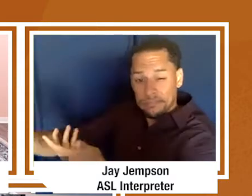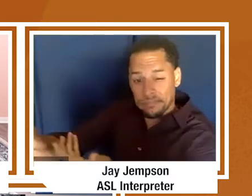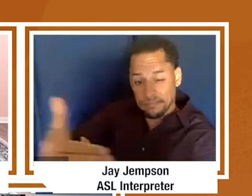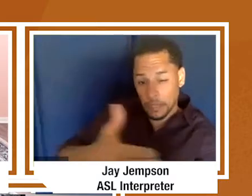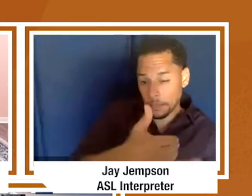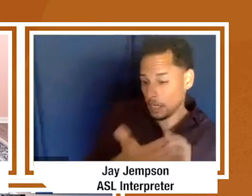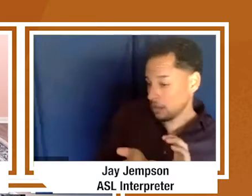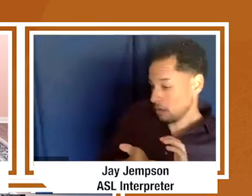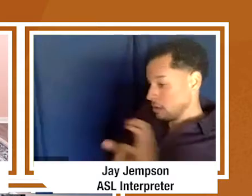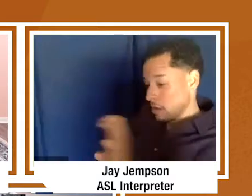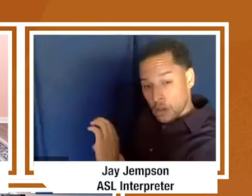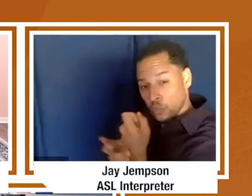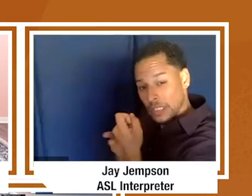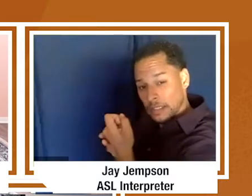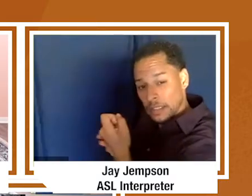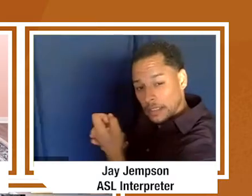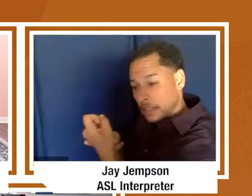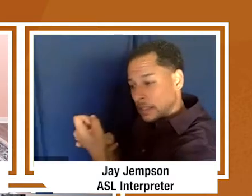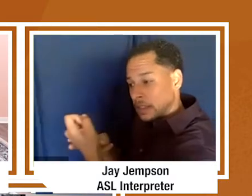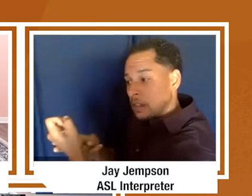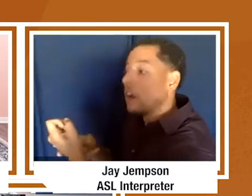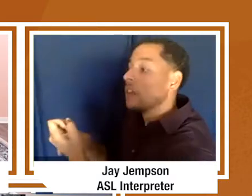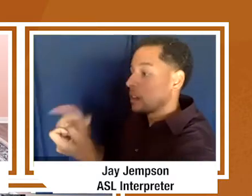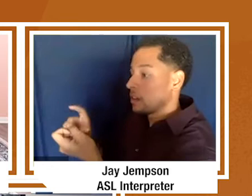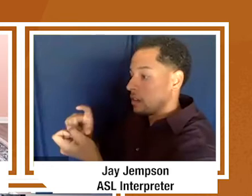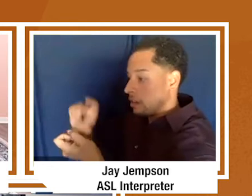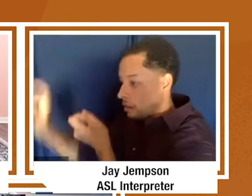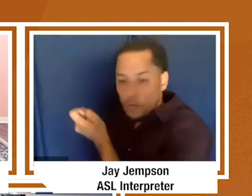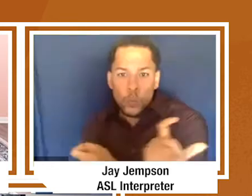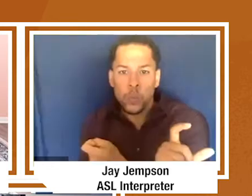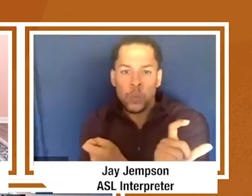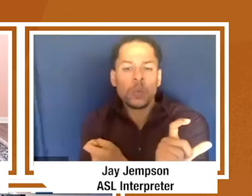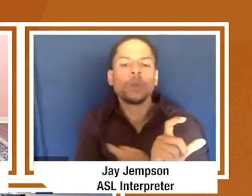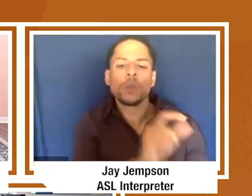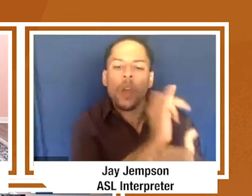giving to the fund, so that we are able to give immediately back